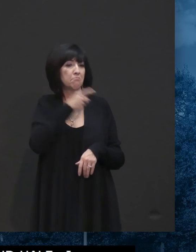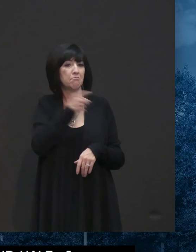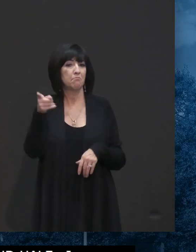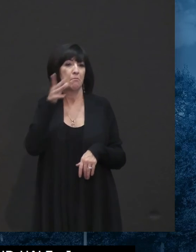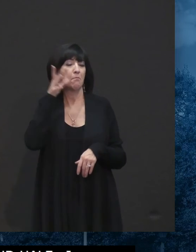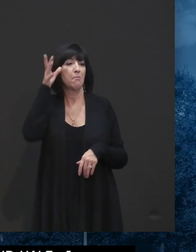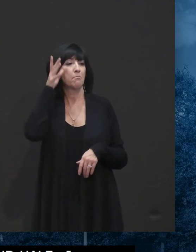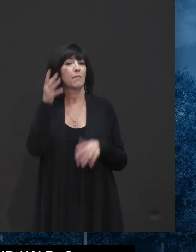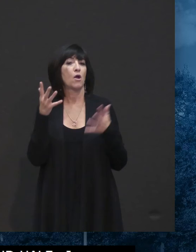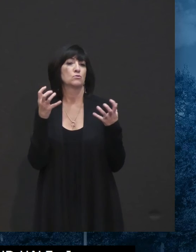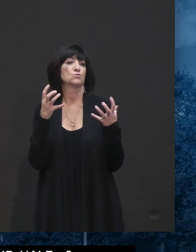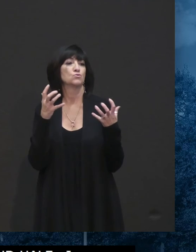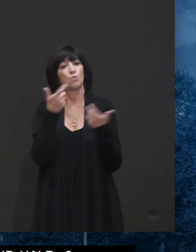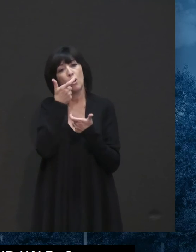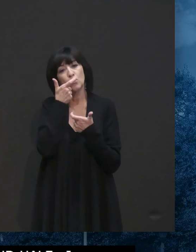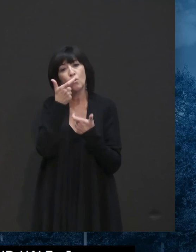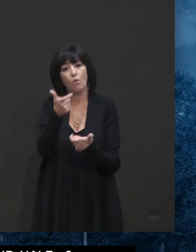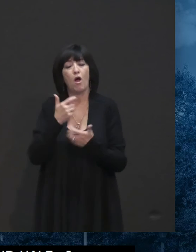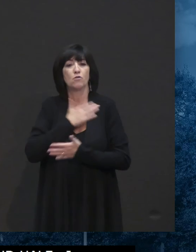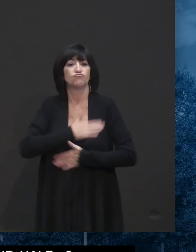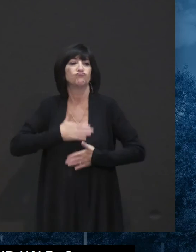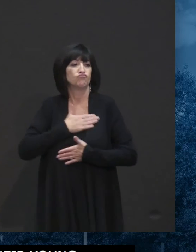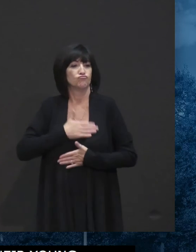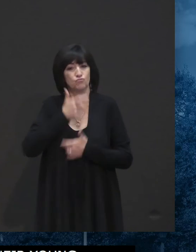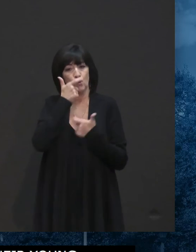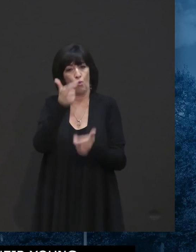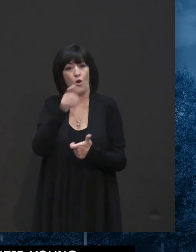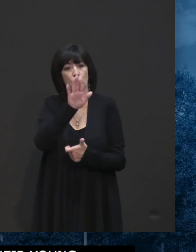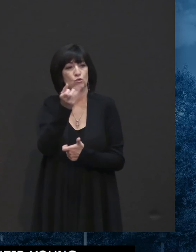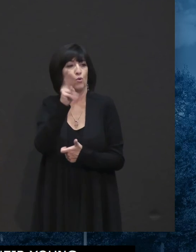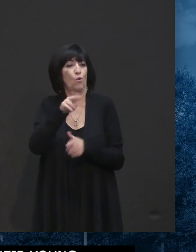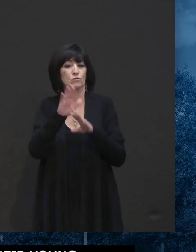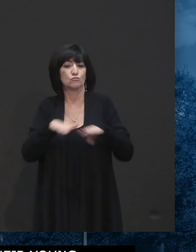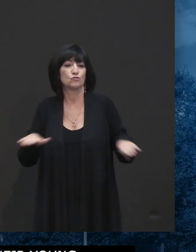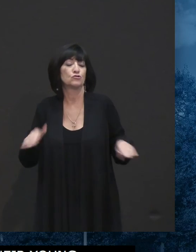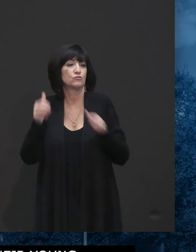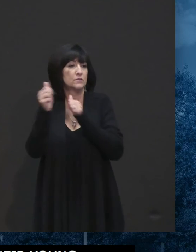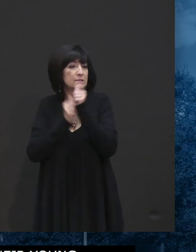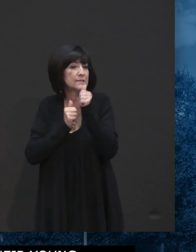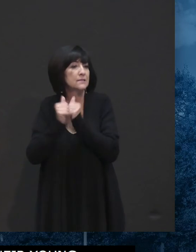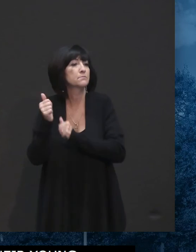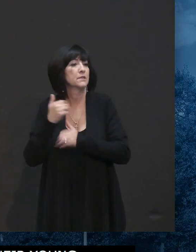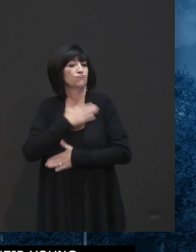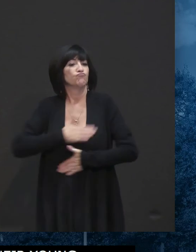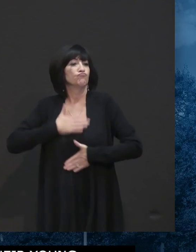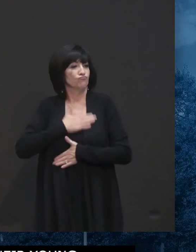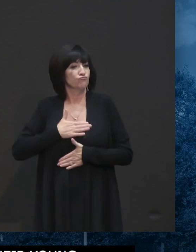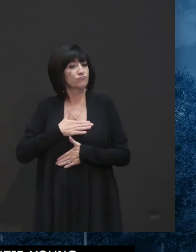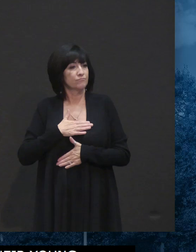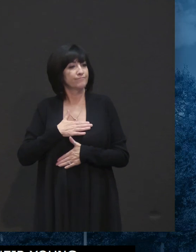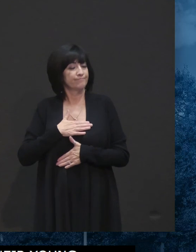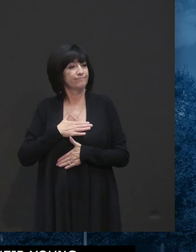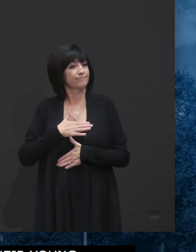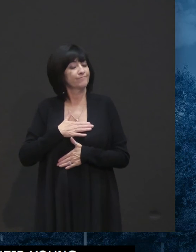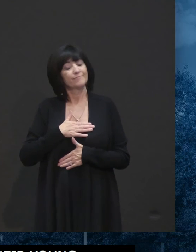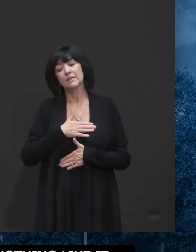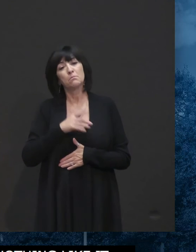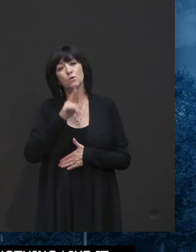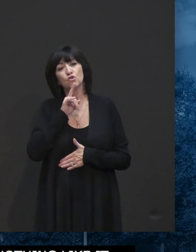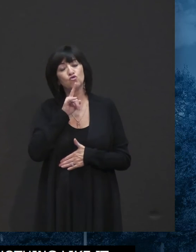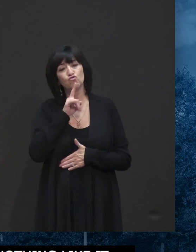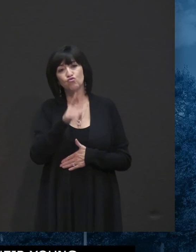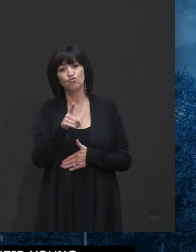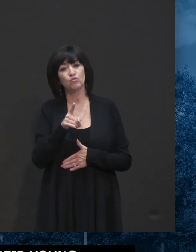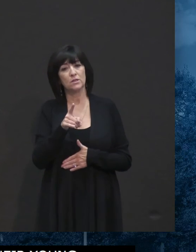in whatever sport it is. There's just nothing like it. But this is really about getting the kids to play